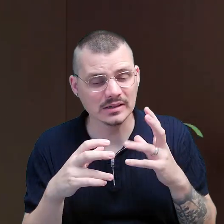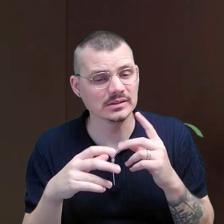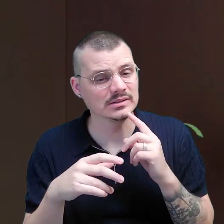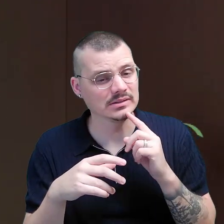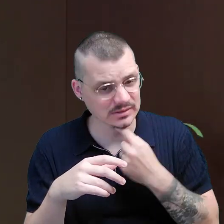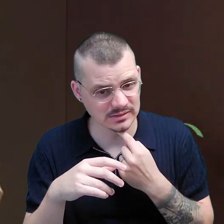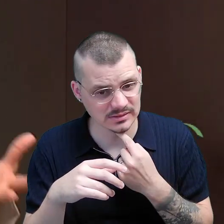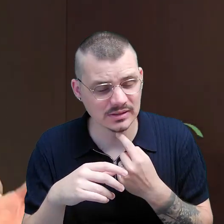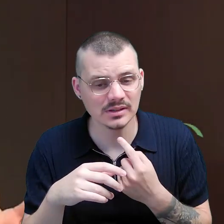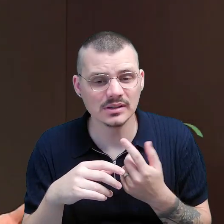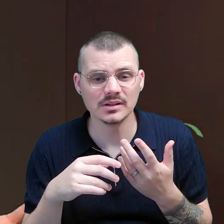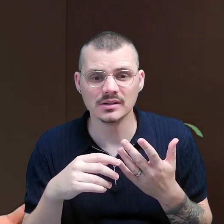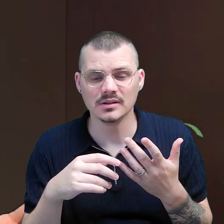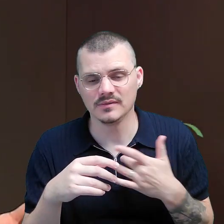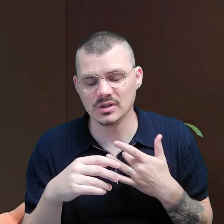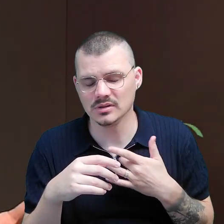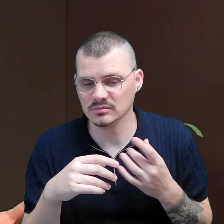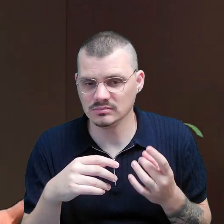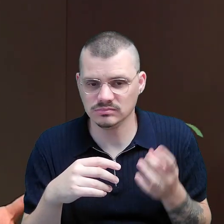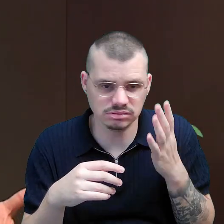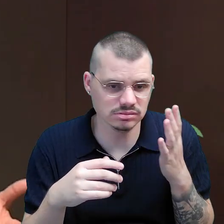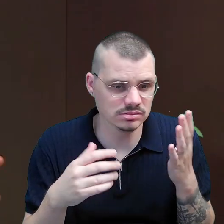severe, incredibly miserable.